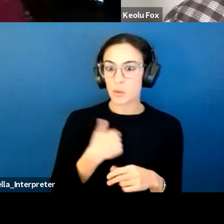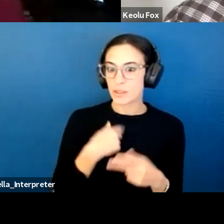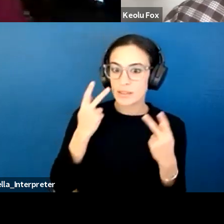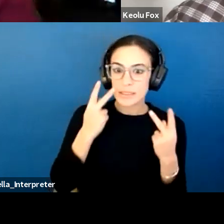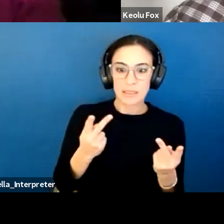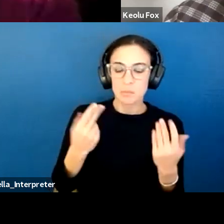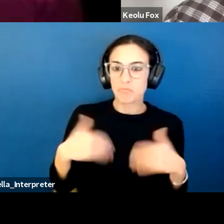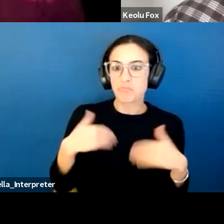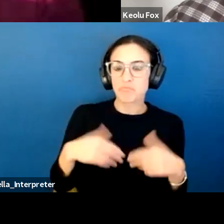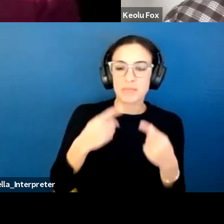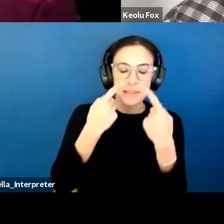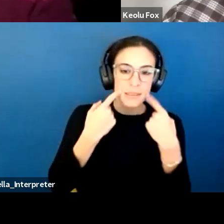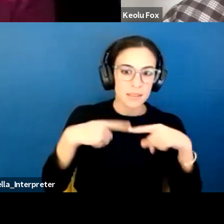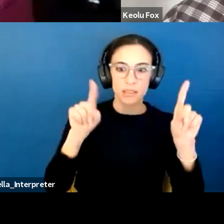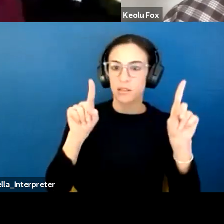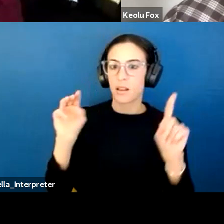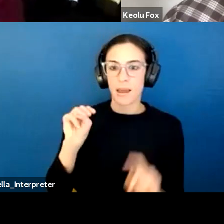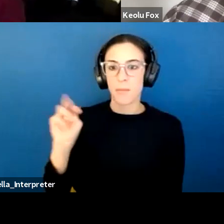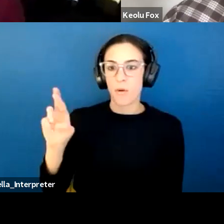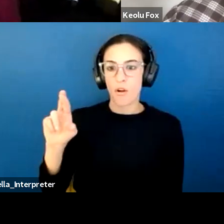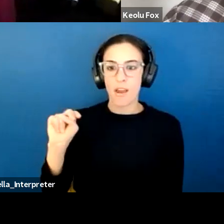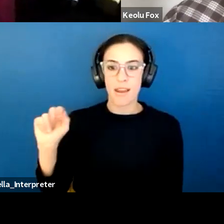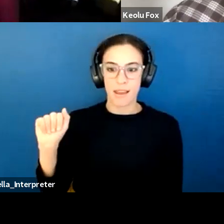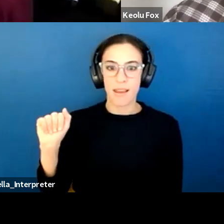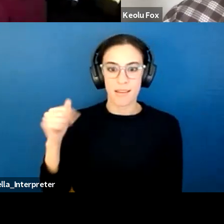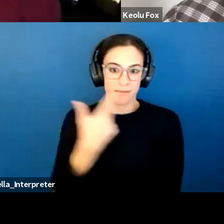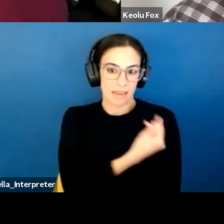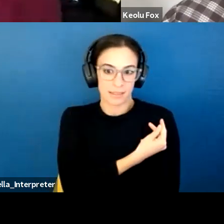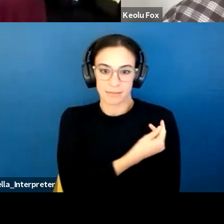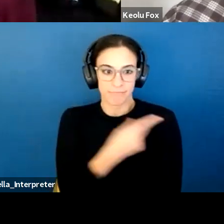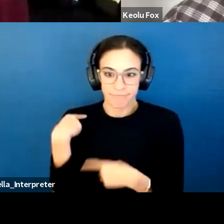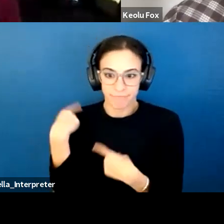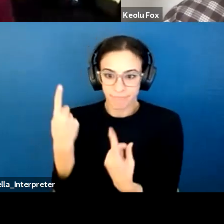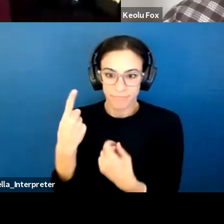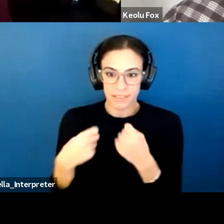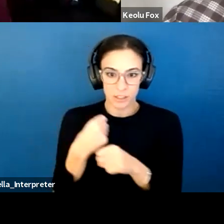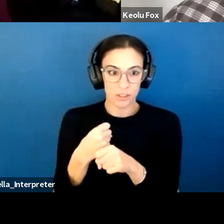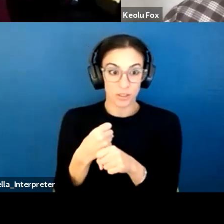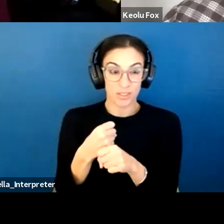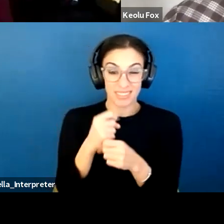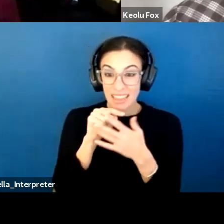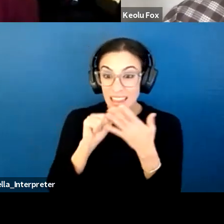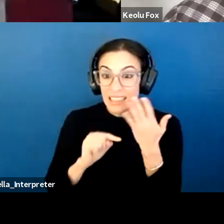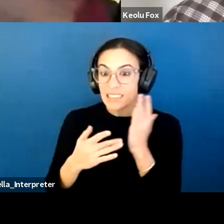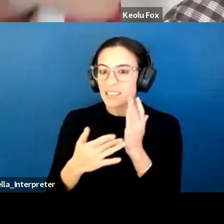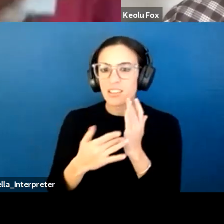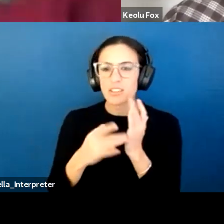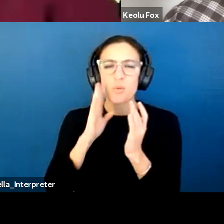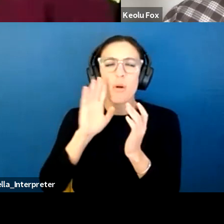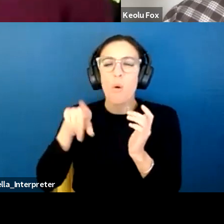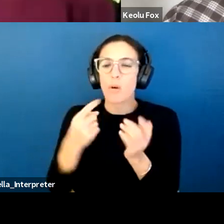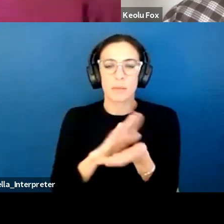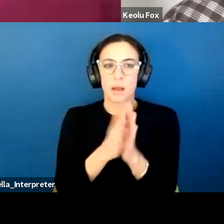mRNA vaccines have been over the last year. These technologies will only become more ubiquitous, whether